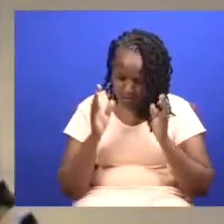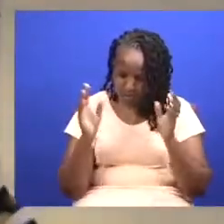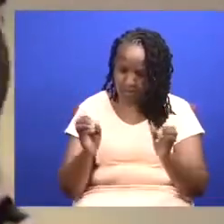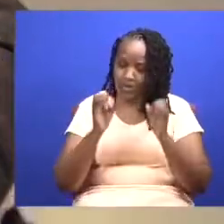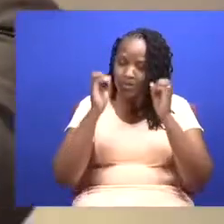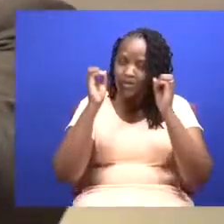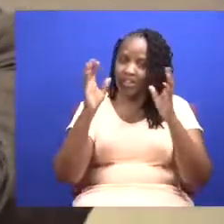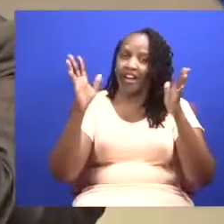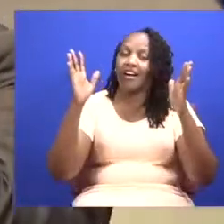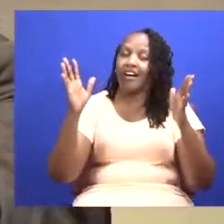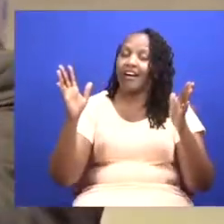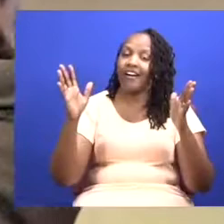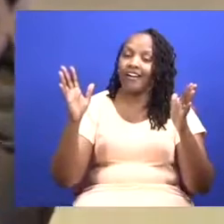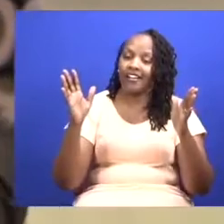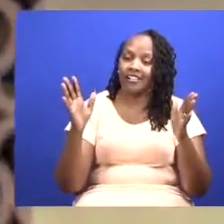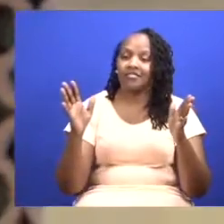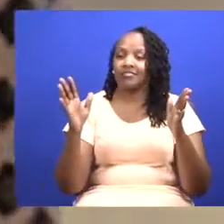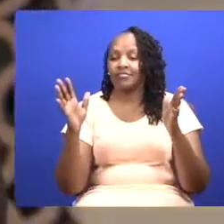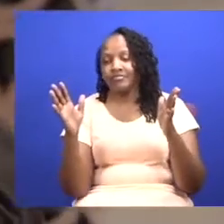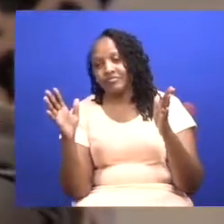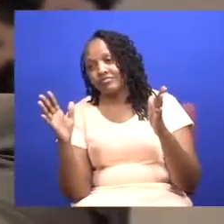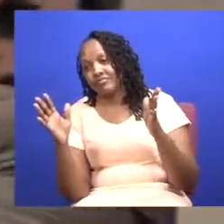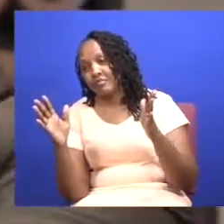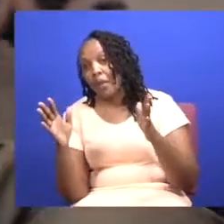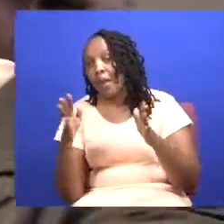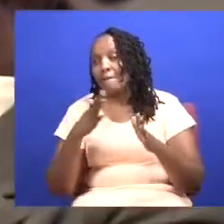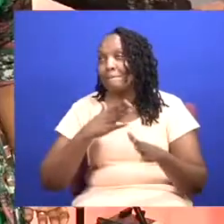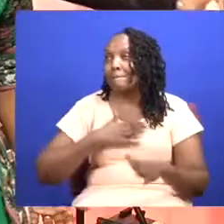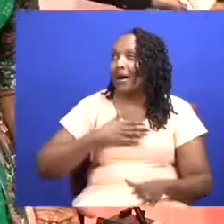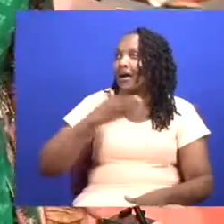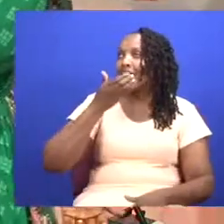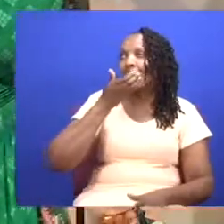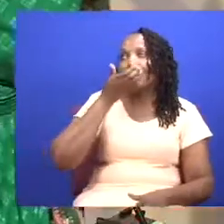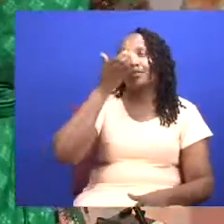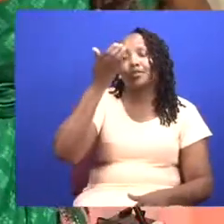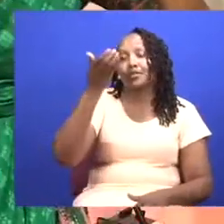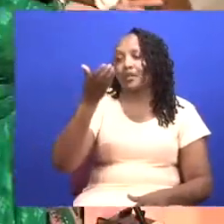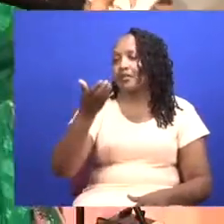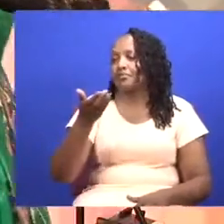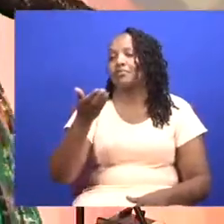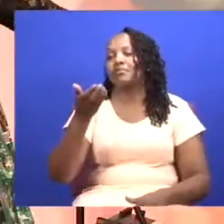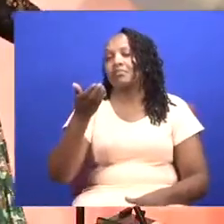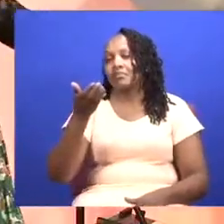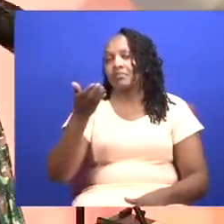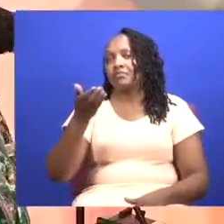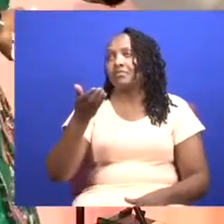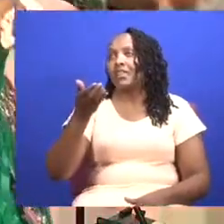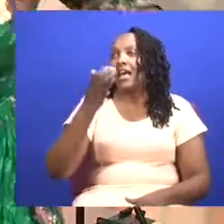My response is there.